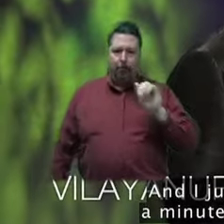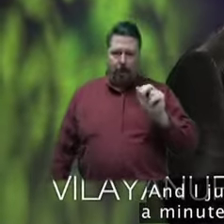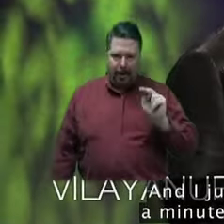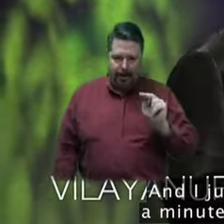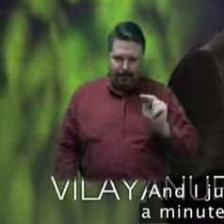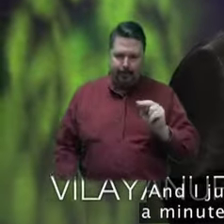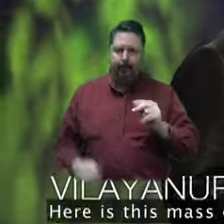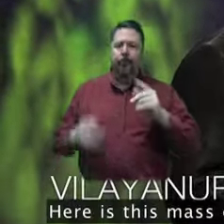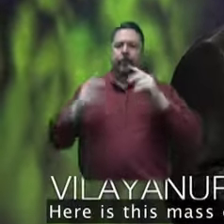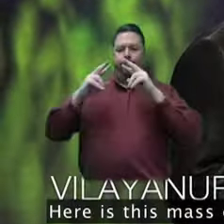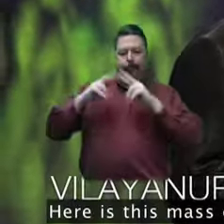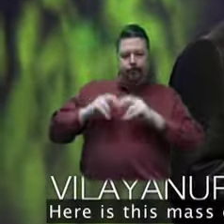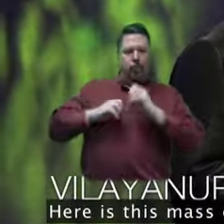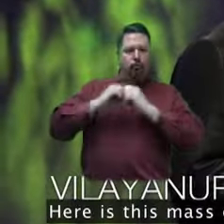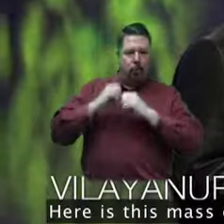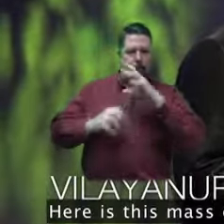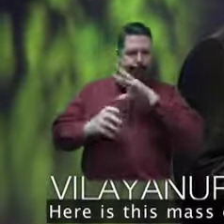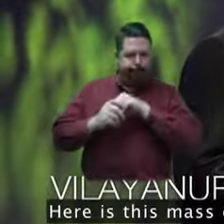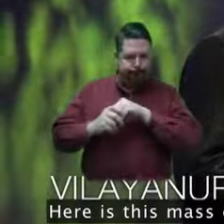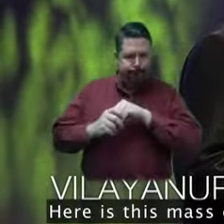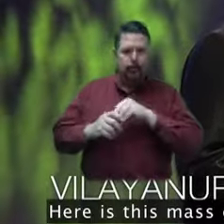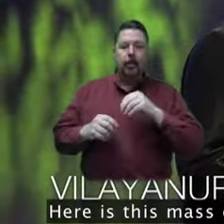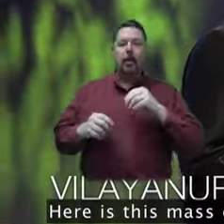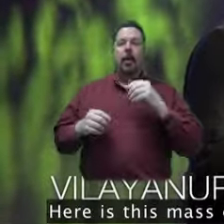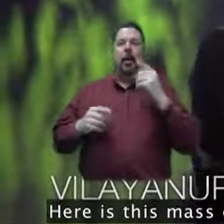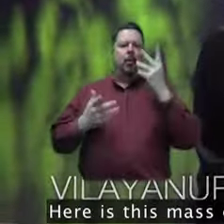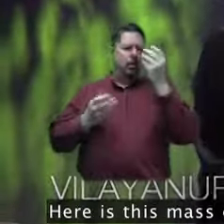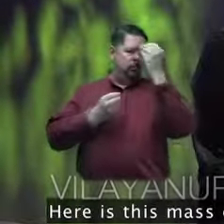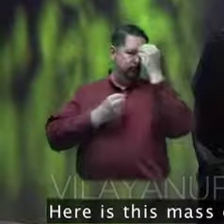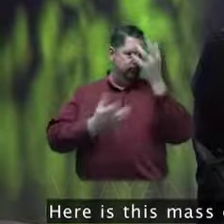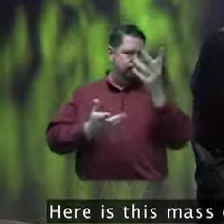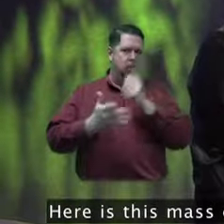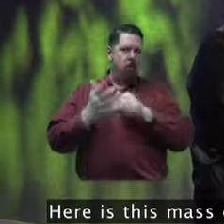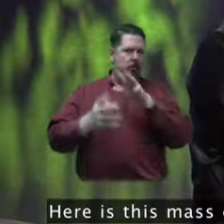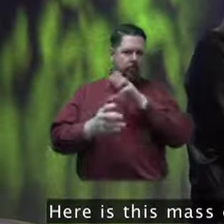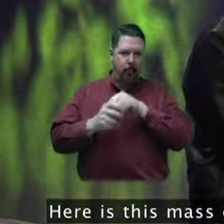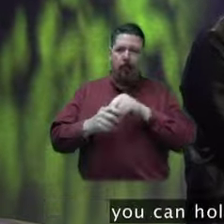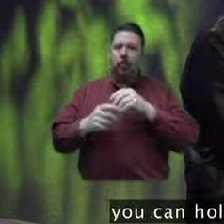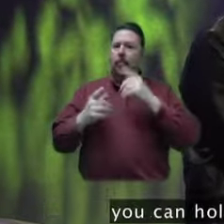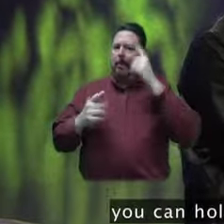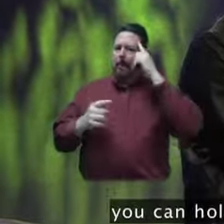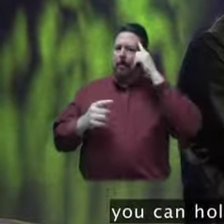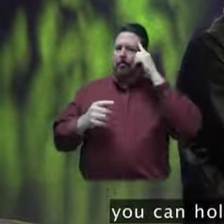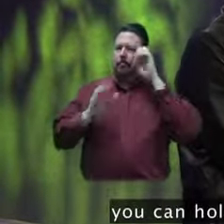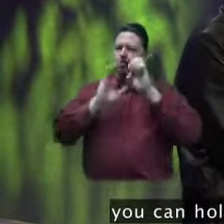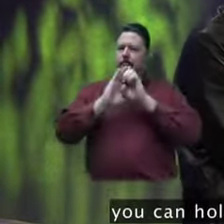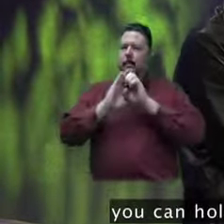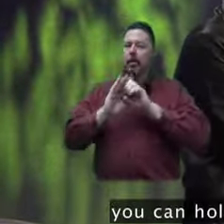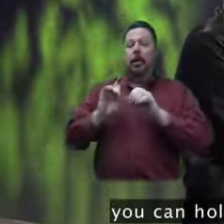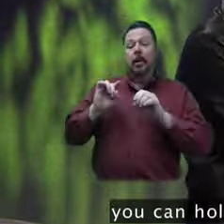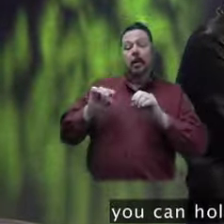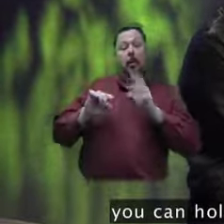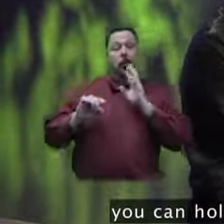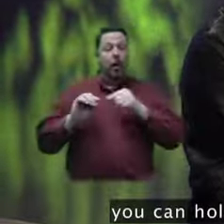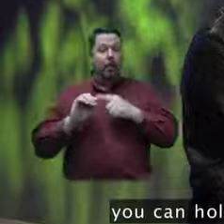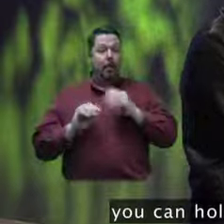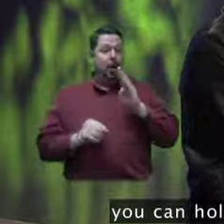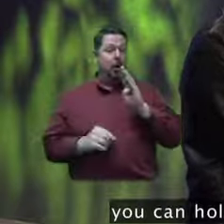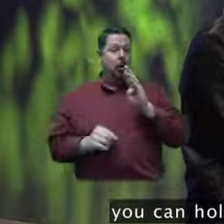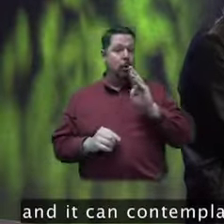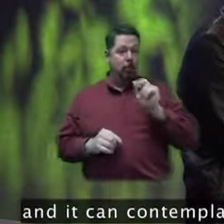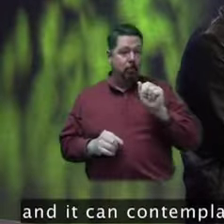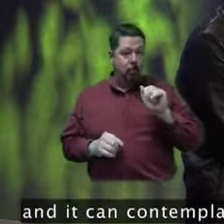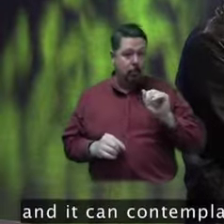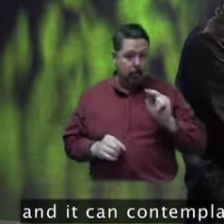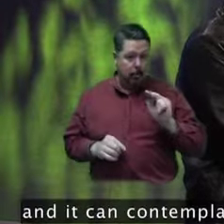minute about what this entails. Here is this mass of jelly, three-pound mass of jelly you can hold in the palm of